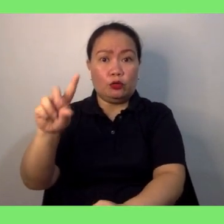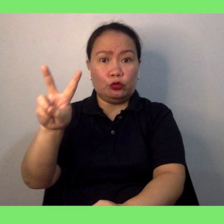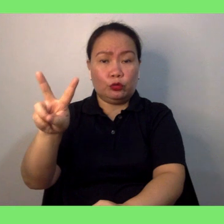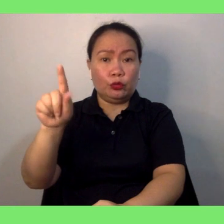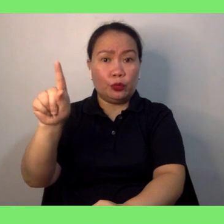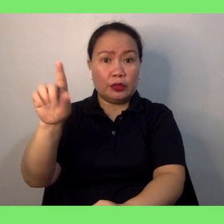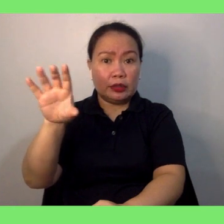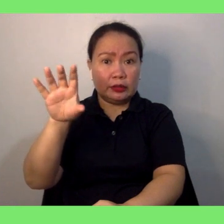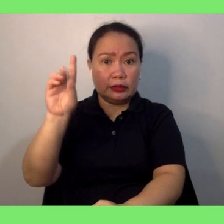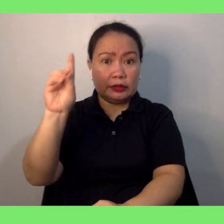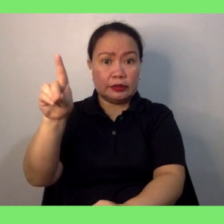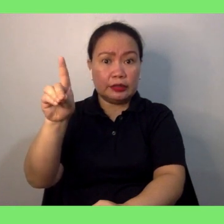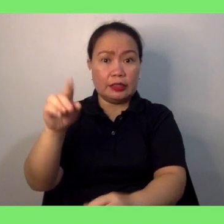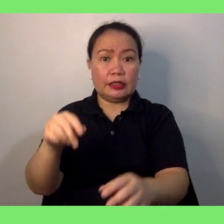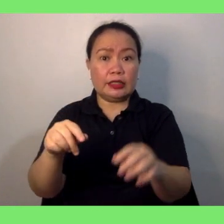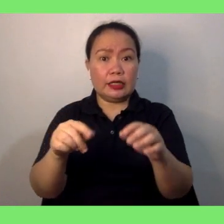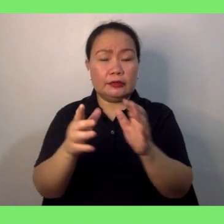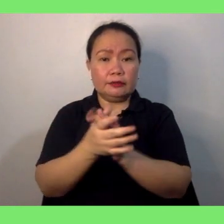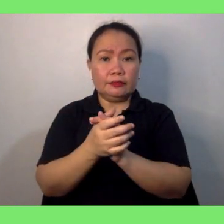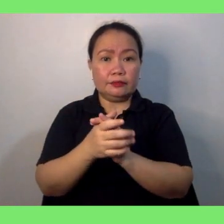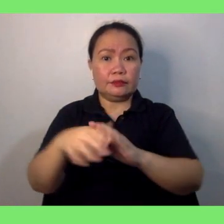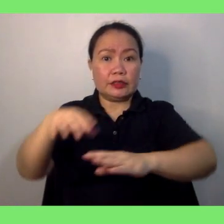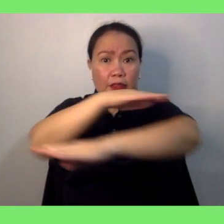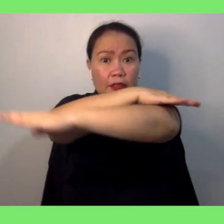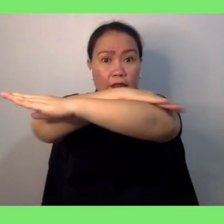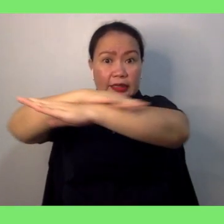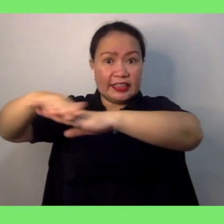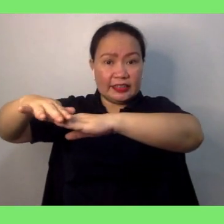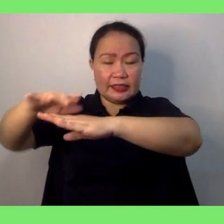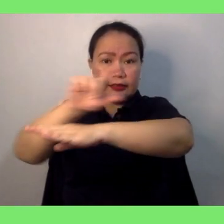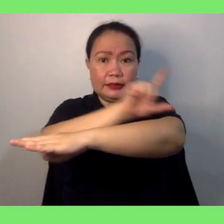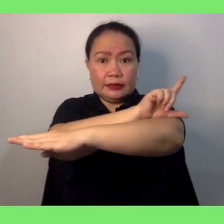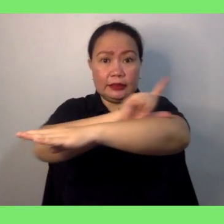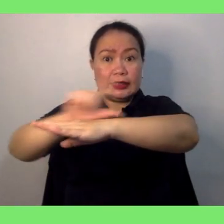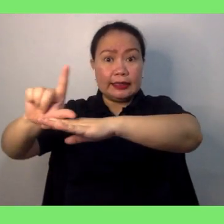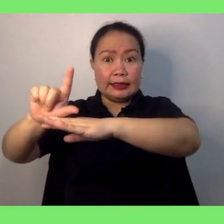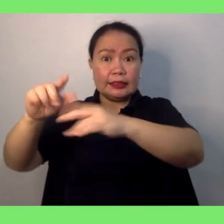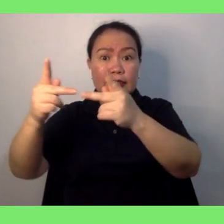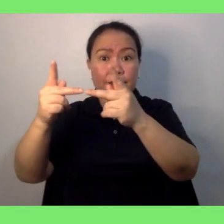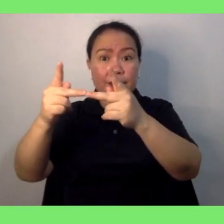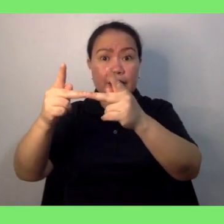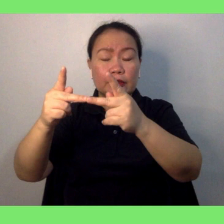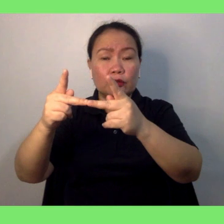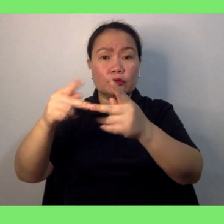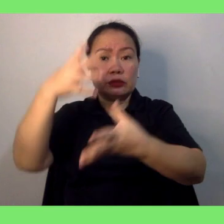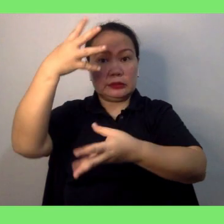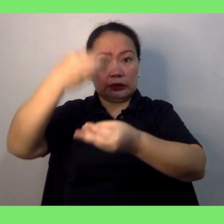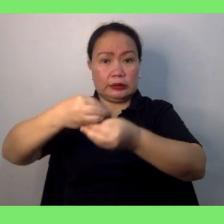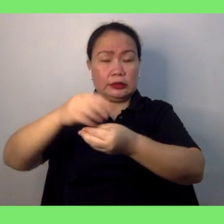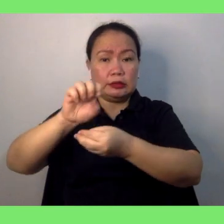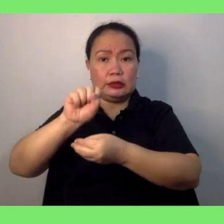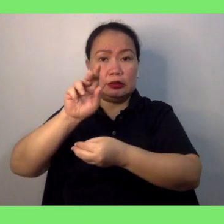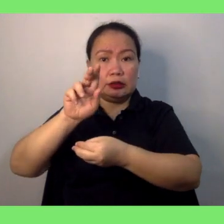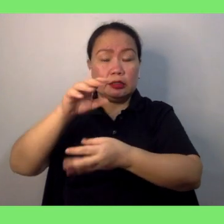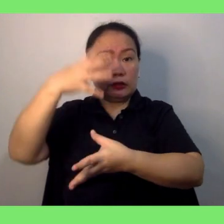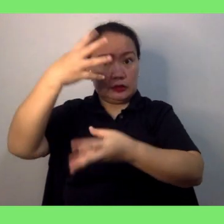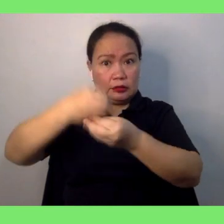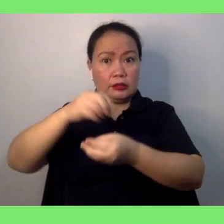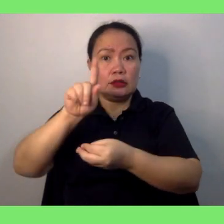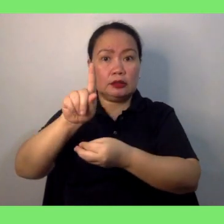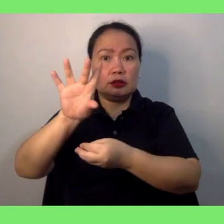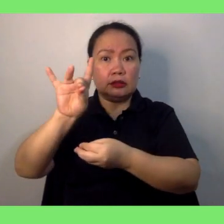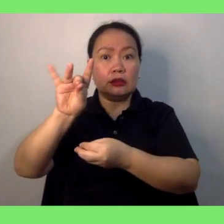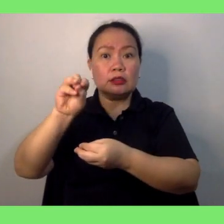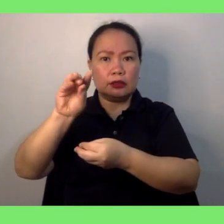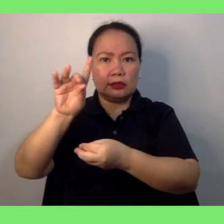angle 2 and angle 1 form a linear pair. So, pag linear pair, automatic, they are supplementary, right?